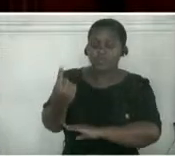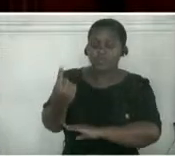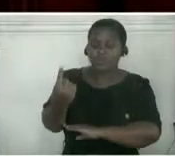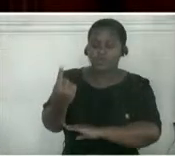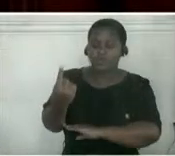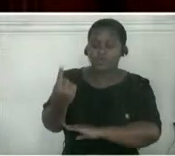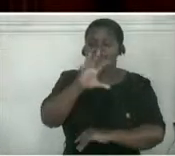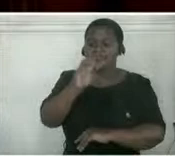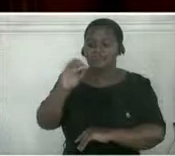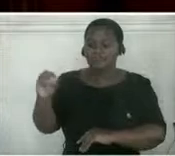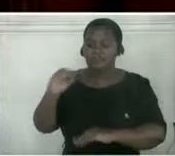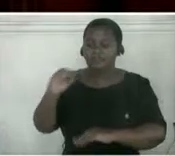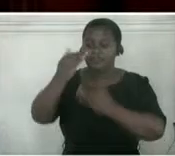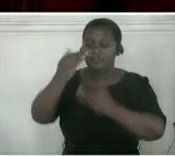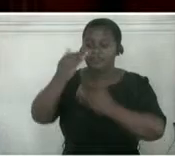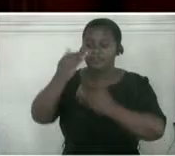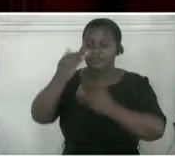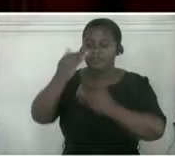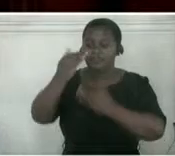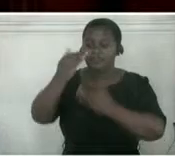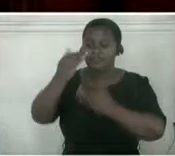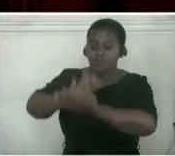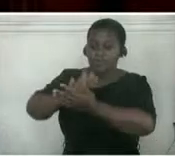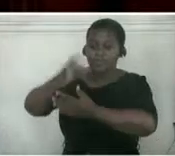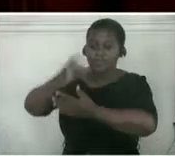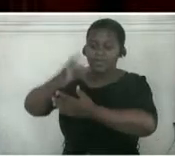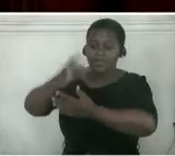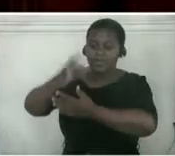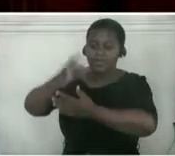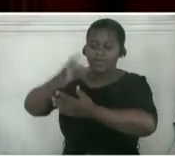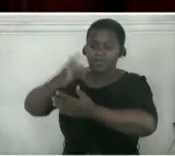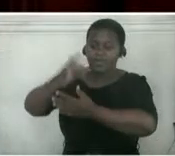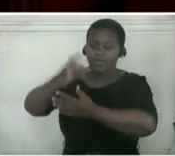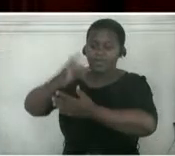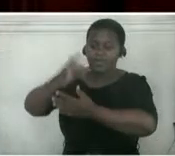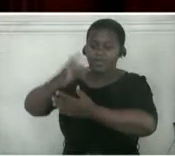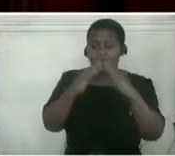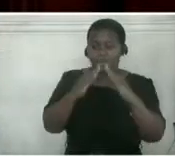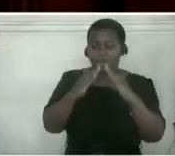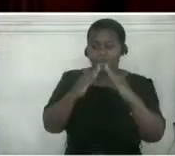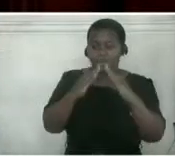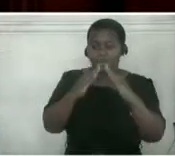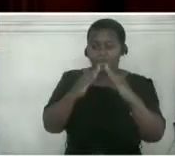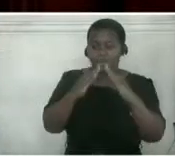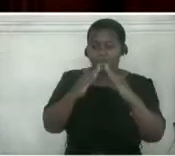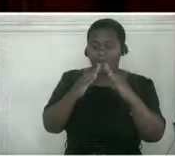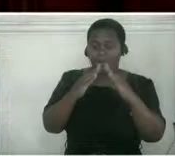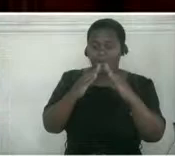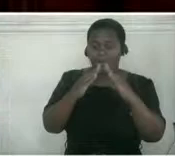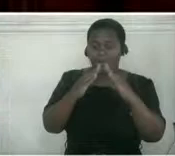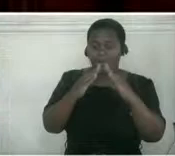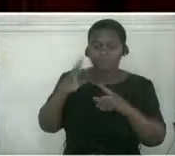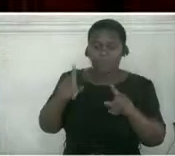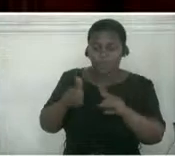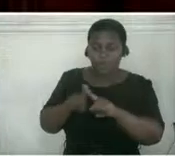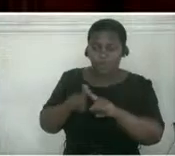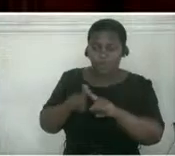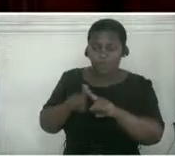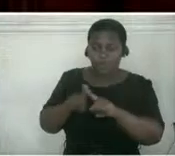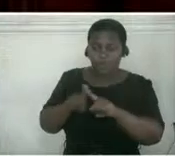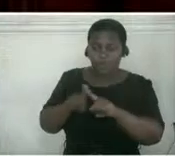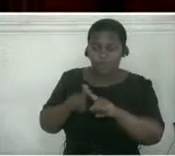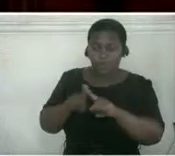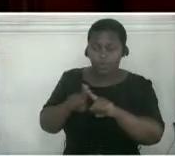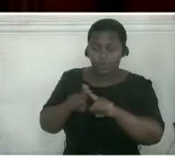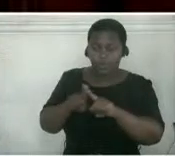7,500 as phase 2 and phase 3, where housing subsidy options are being considered. And the budget